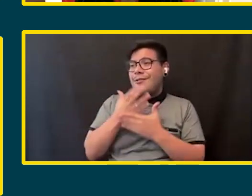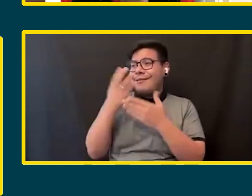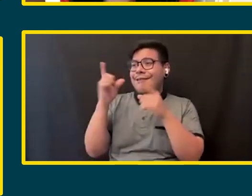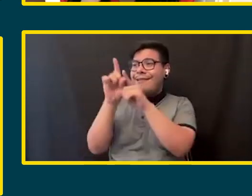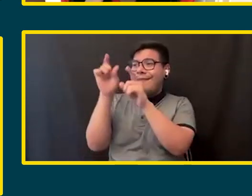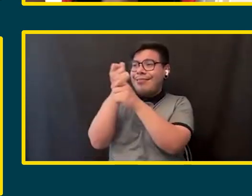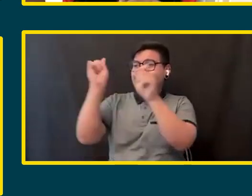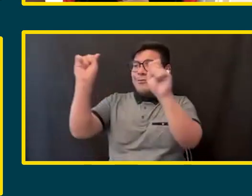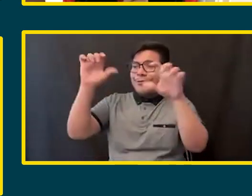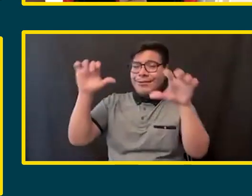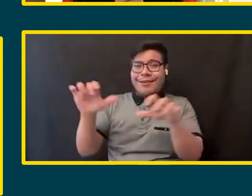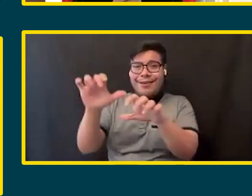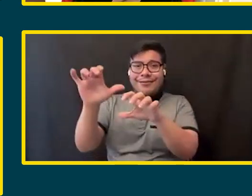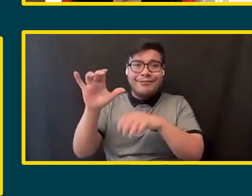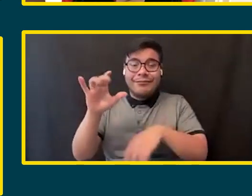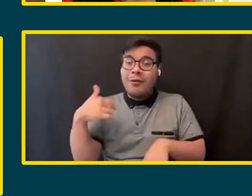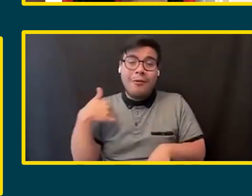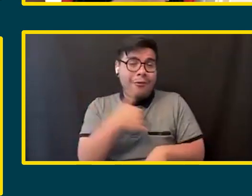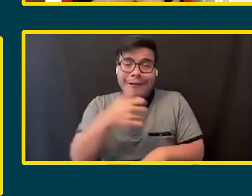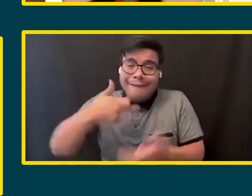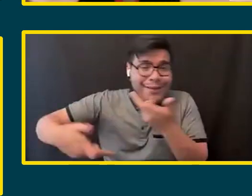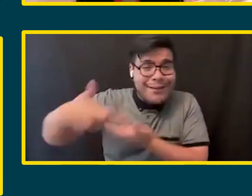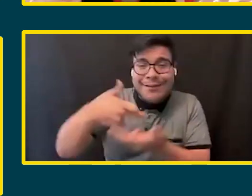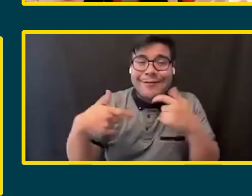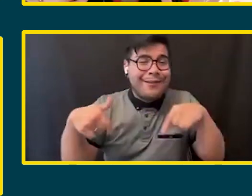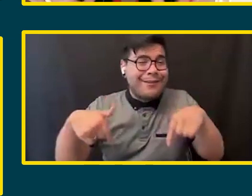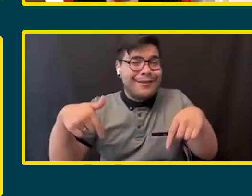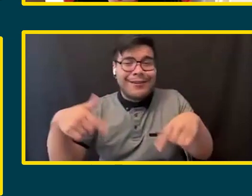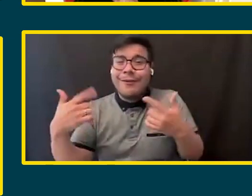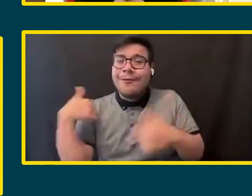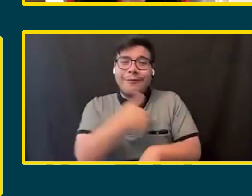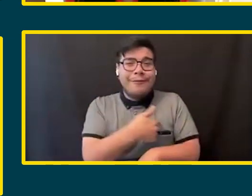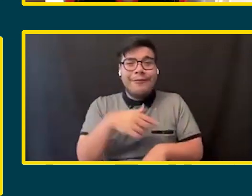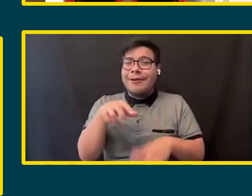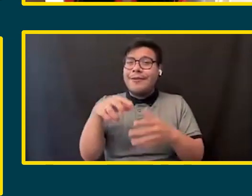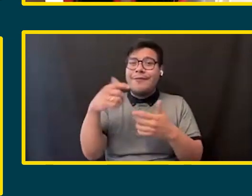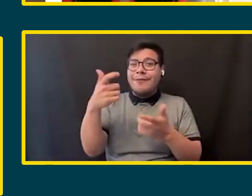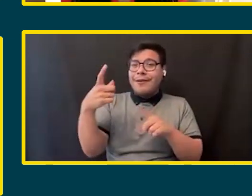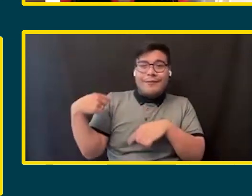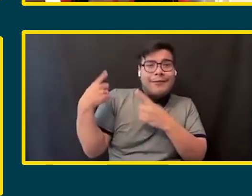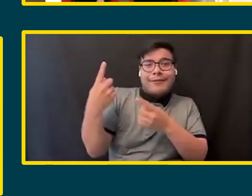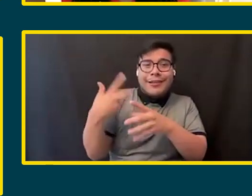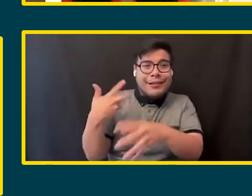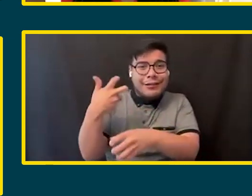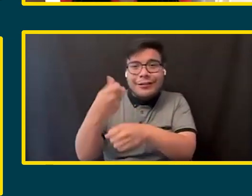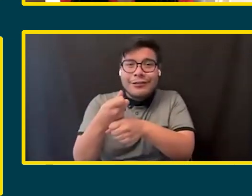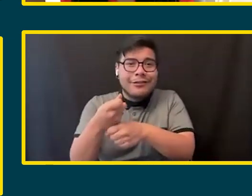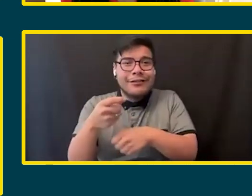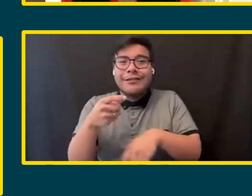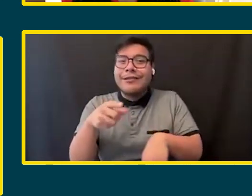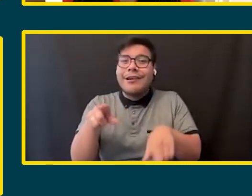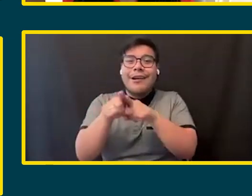action. We are not fucking around here, people. We've watched over the past couple of years as attacks on our